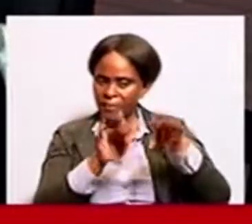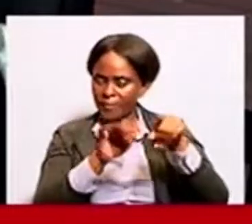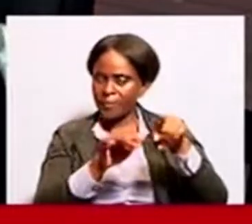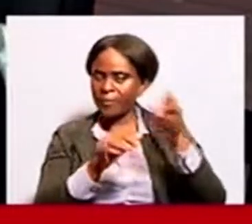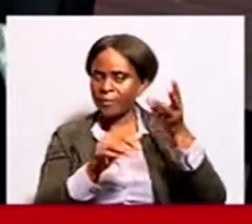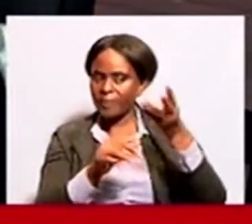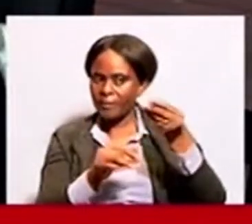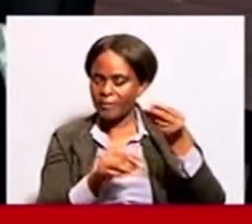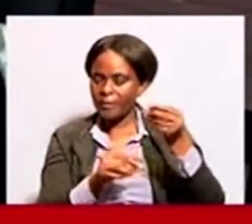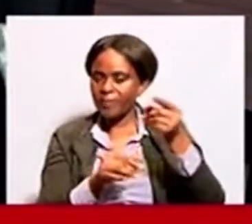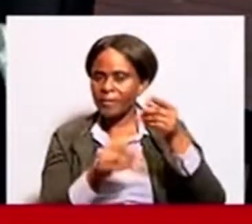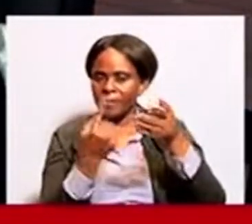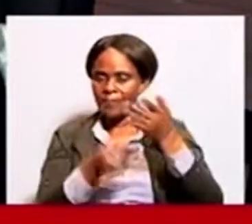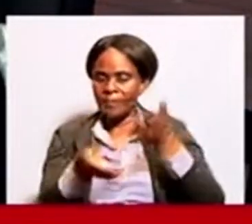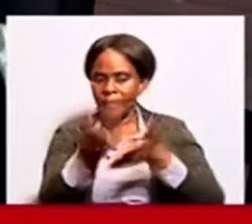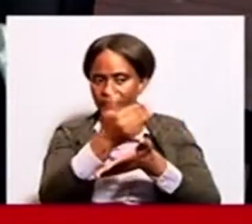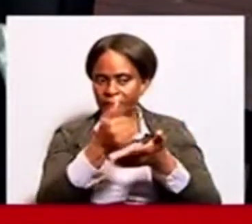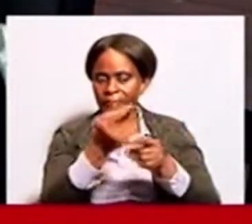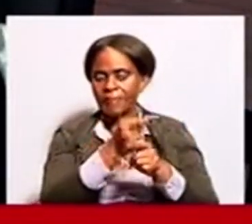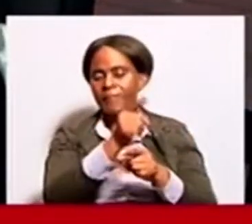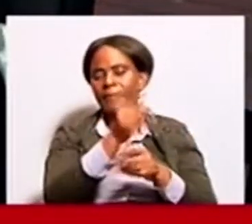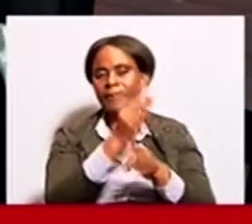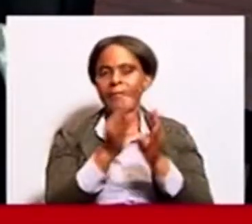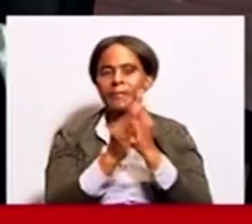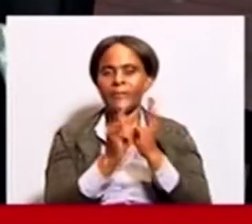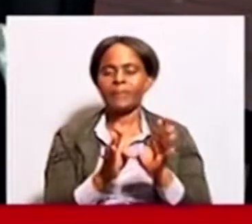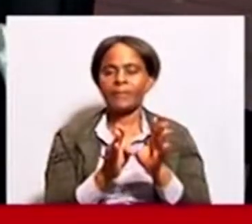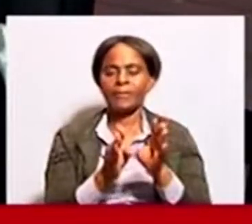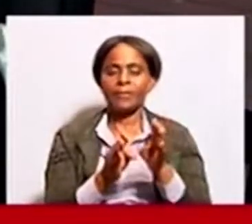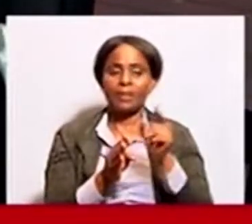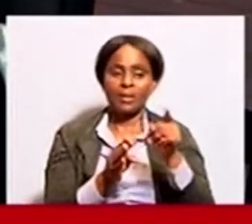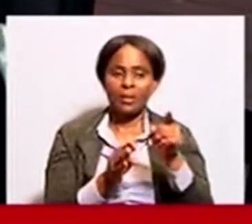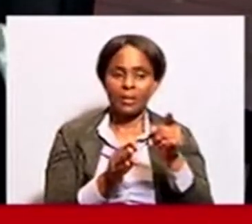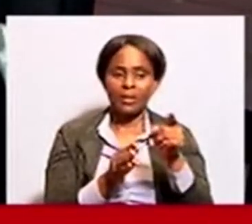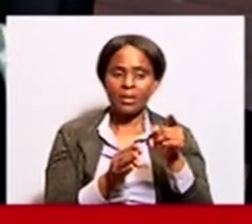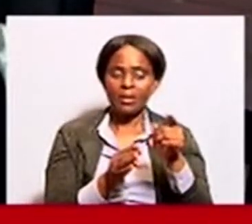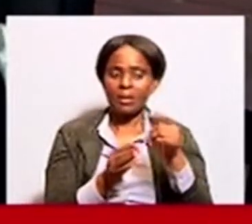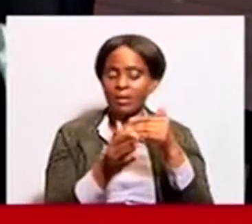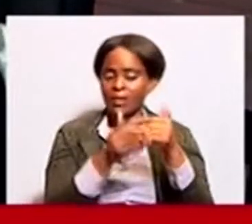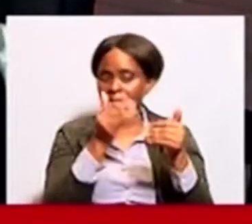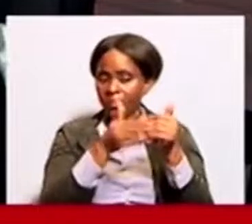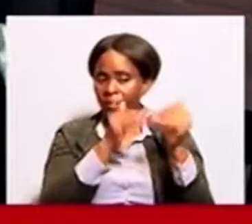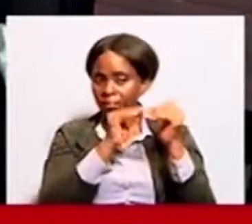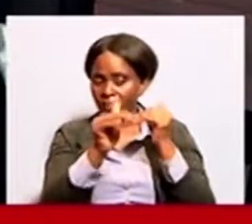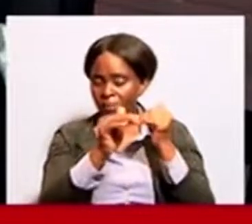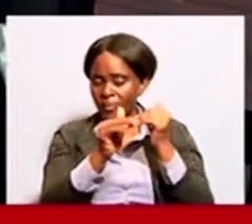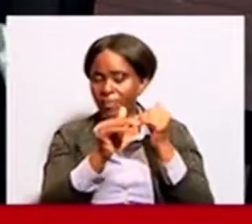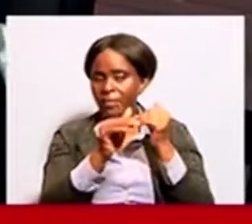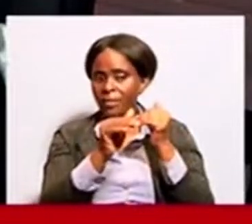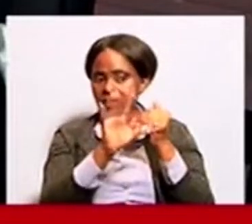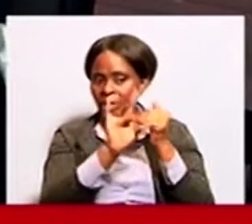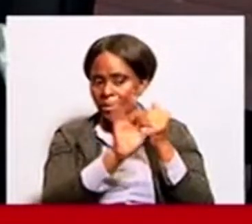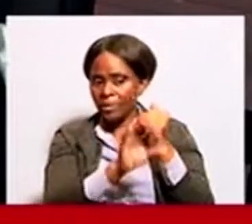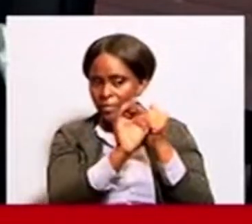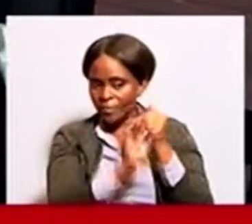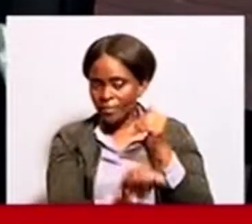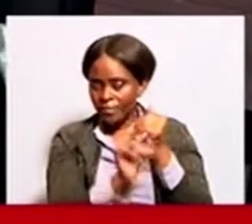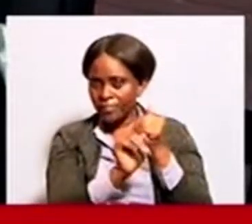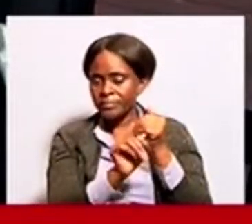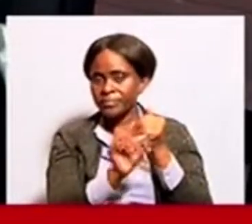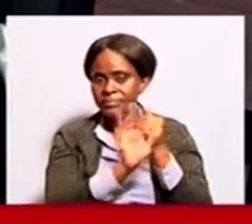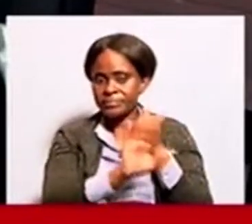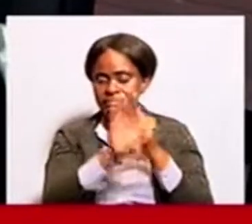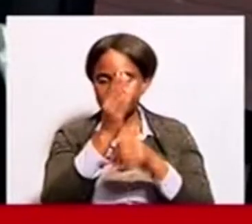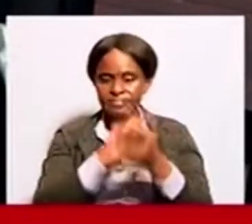the money that you recovered from the contractor? Was the contractor treated fairly when he did 80% of